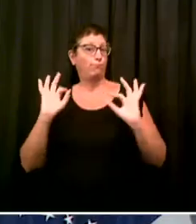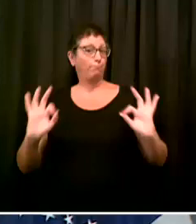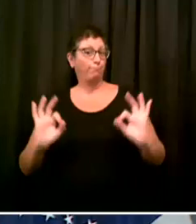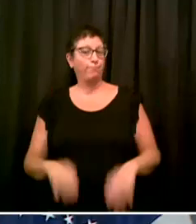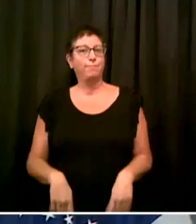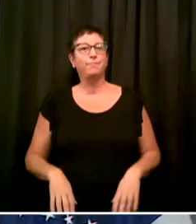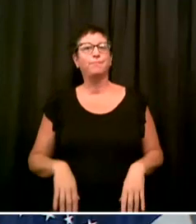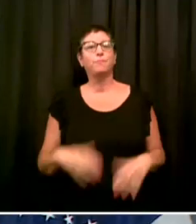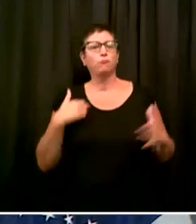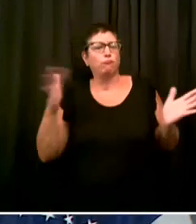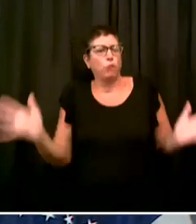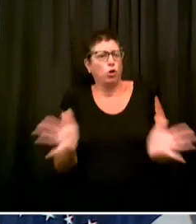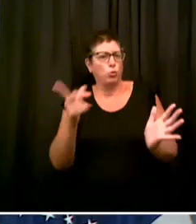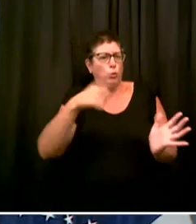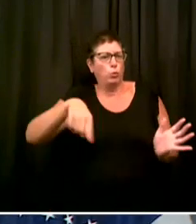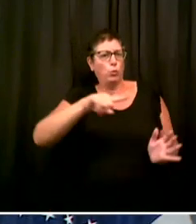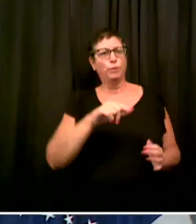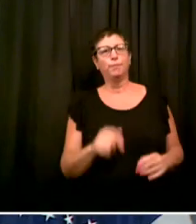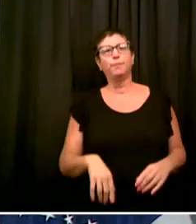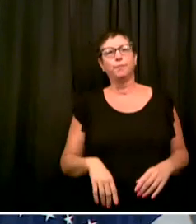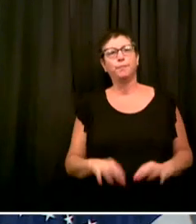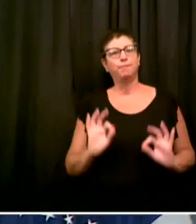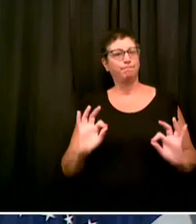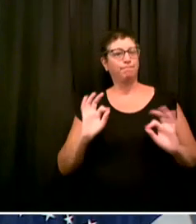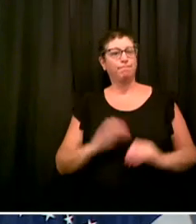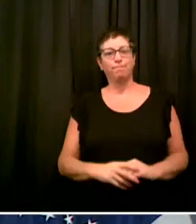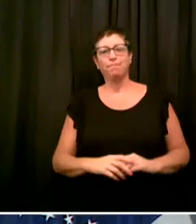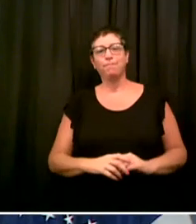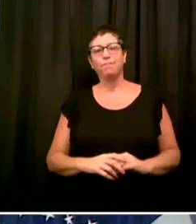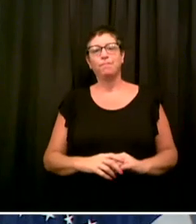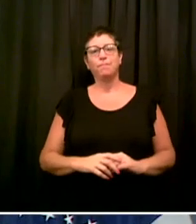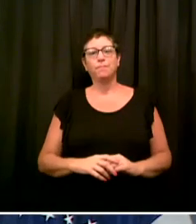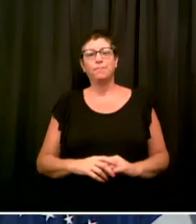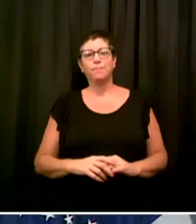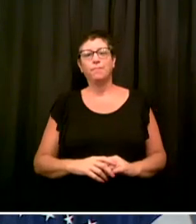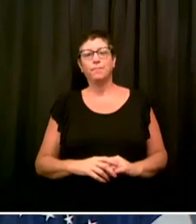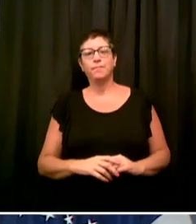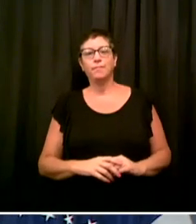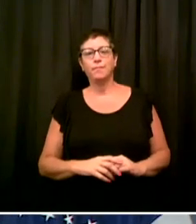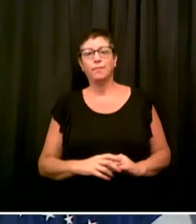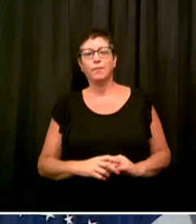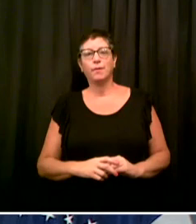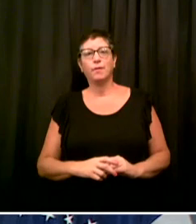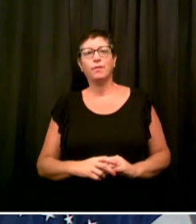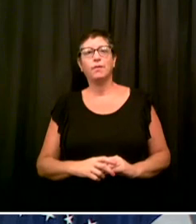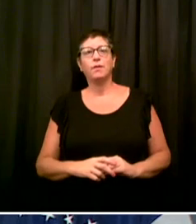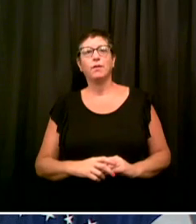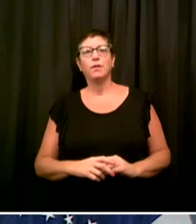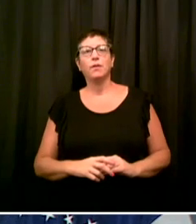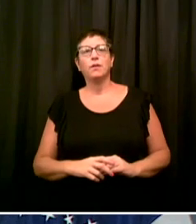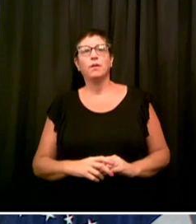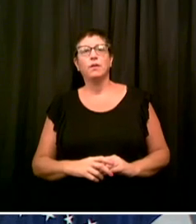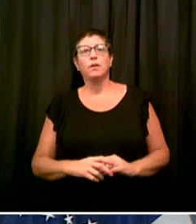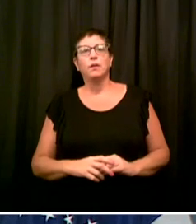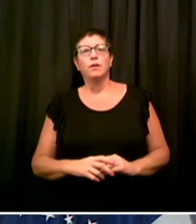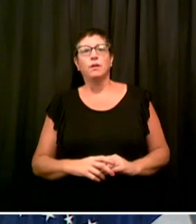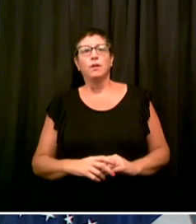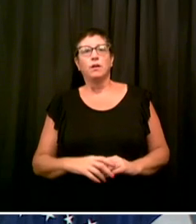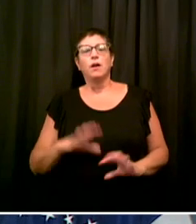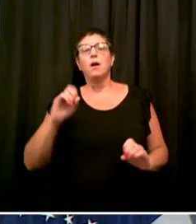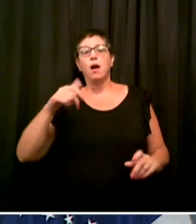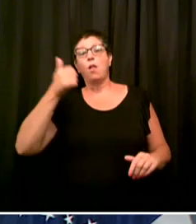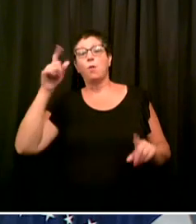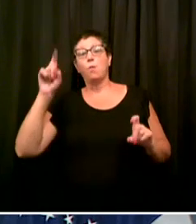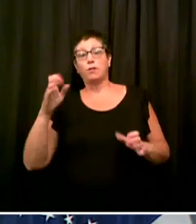Sean. Yeah, I was wondering if when you said, if there are additional costs, we'll be supportive any way we can. Can you